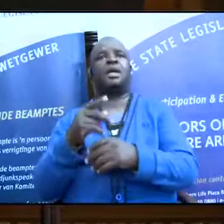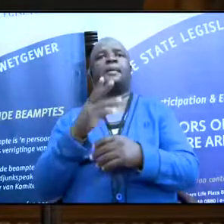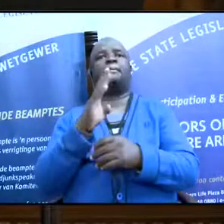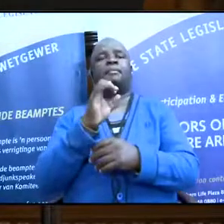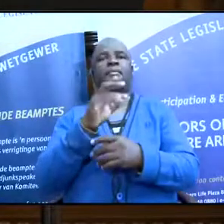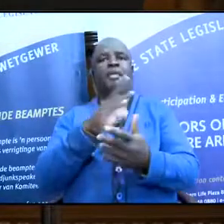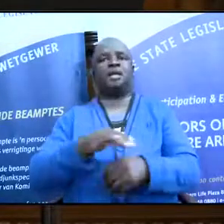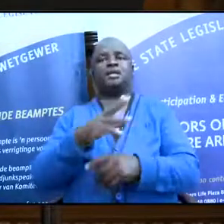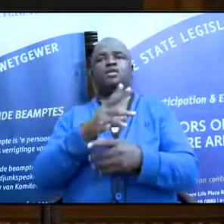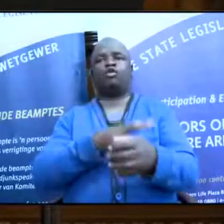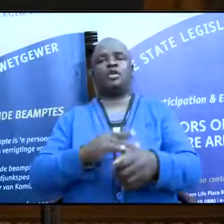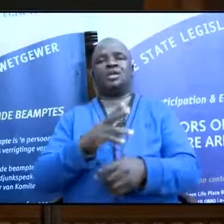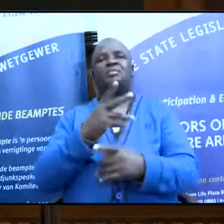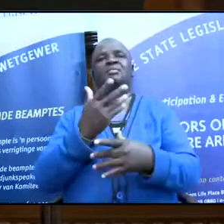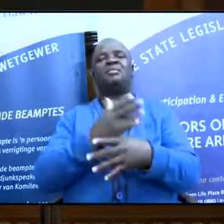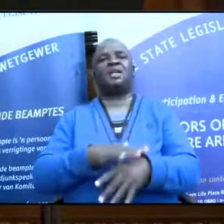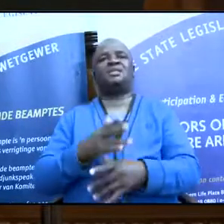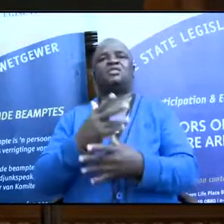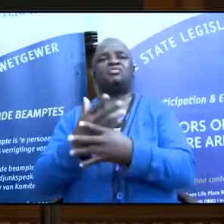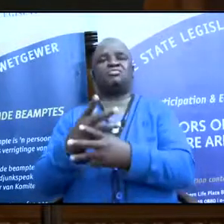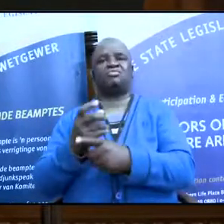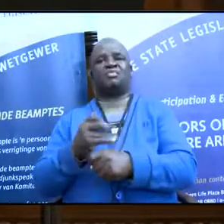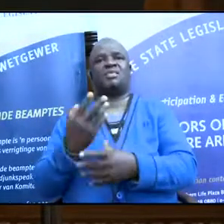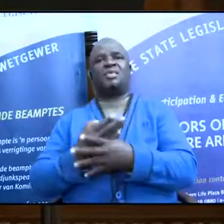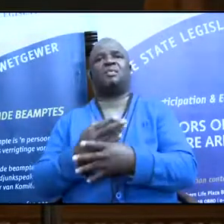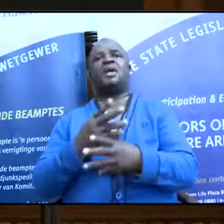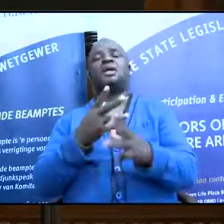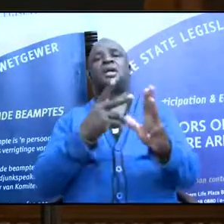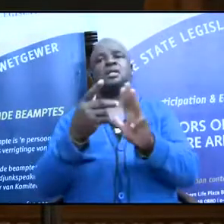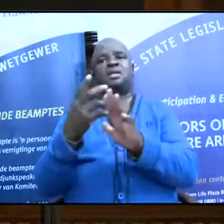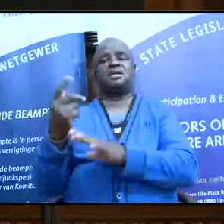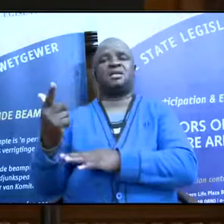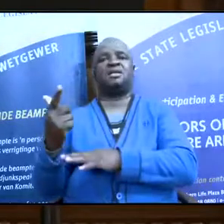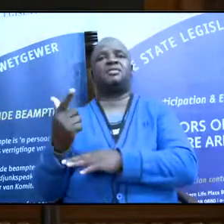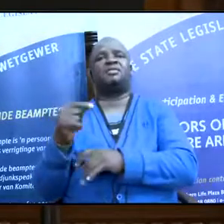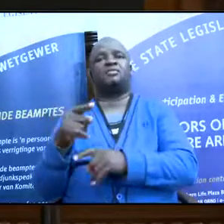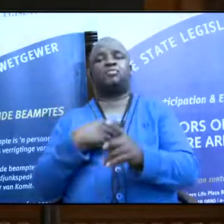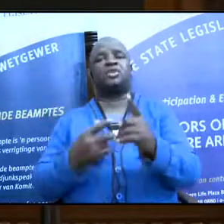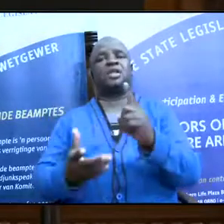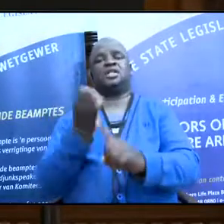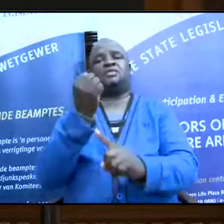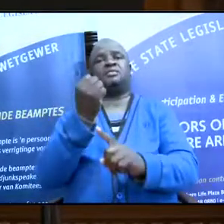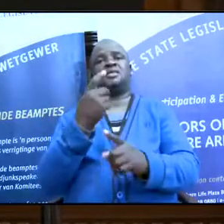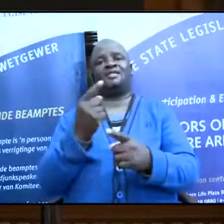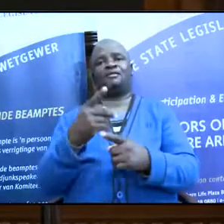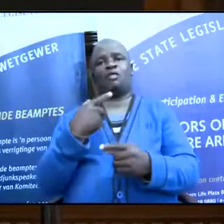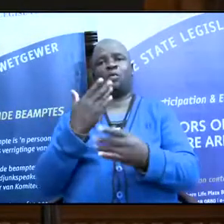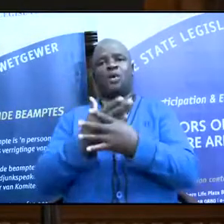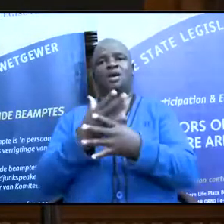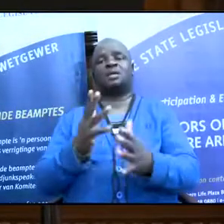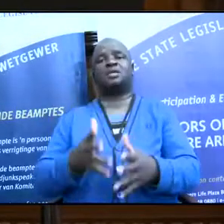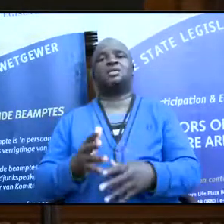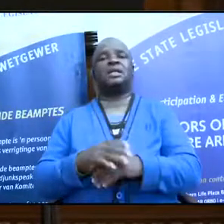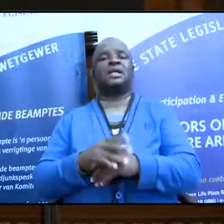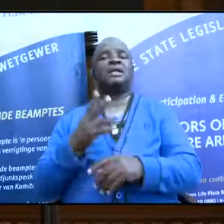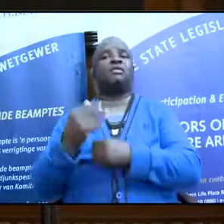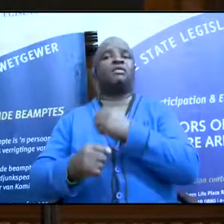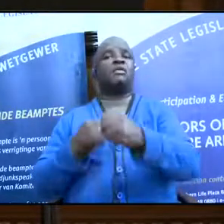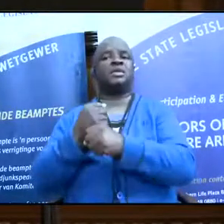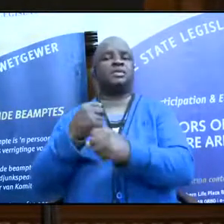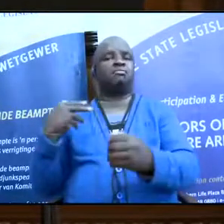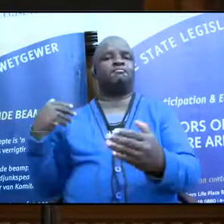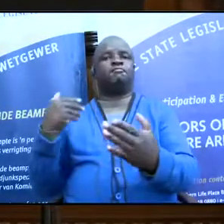x7500 of 1997 are some of the milestones of workers achievements in their many years of